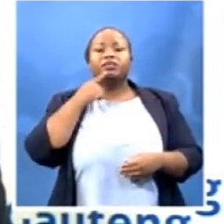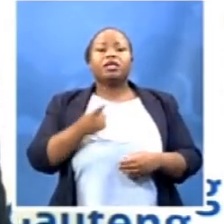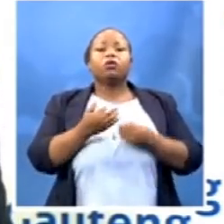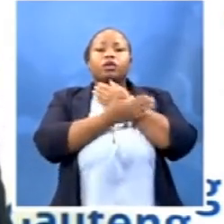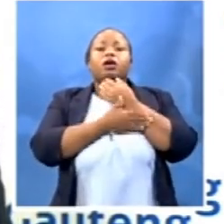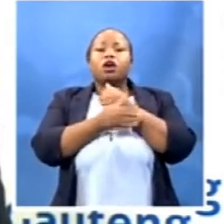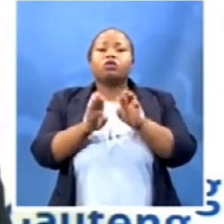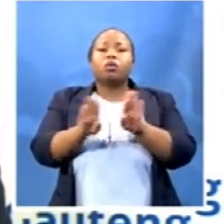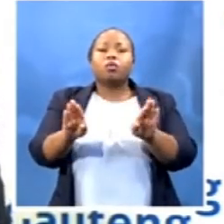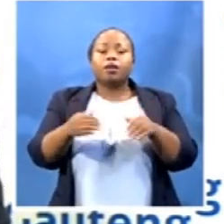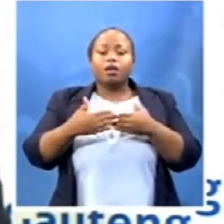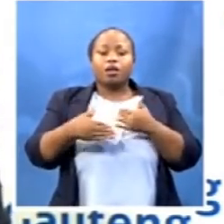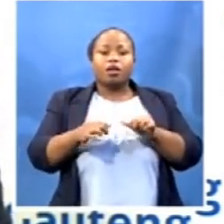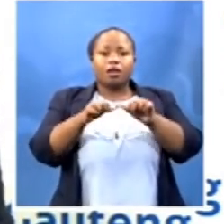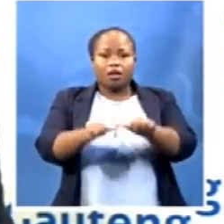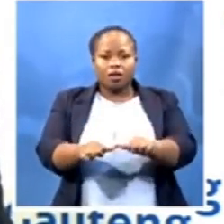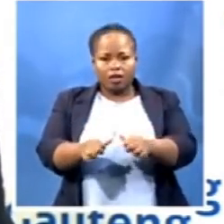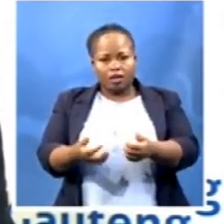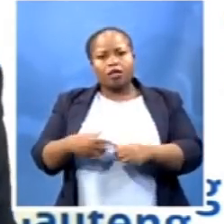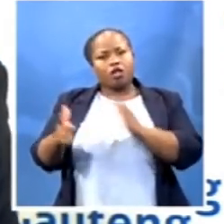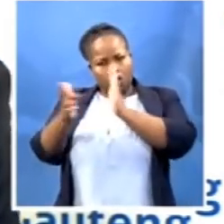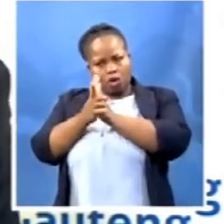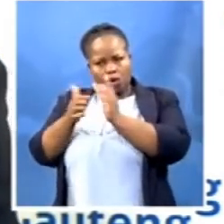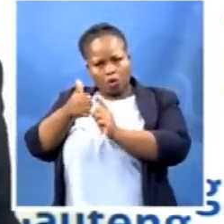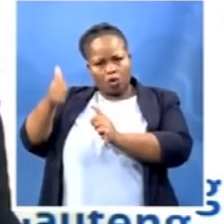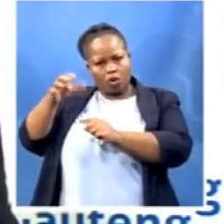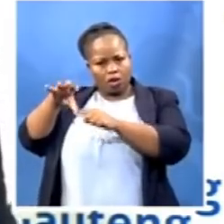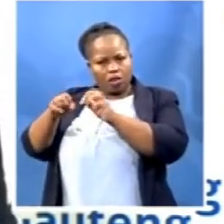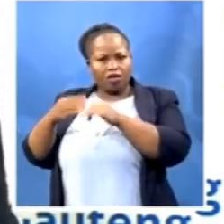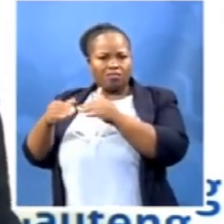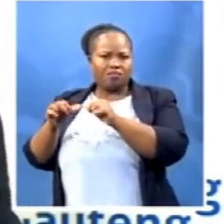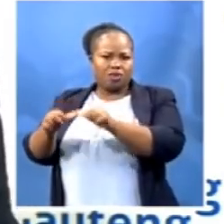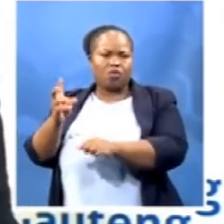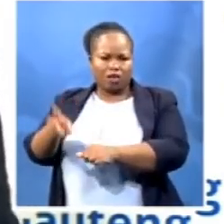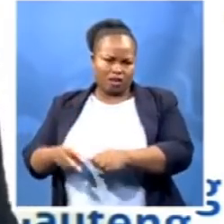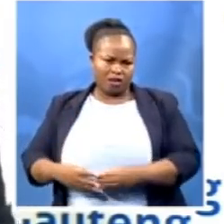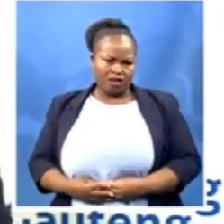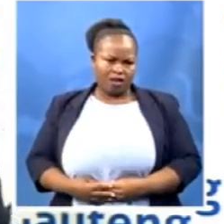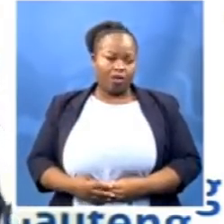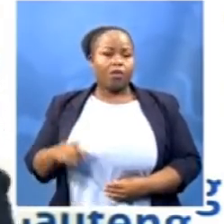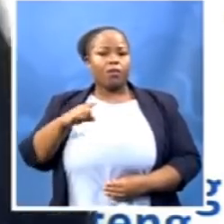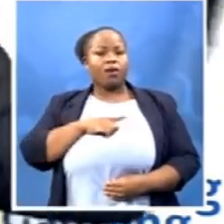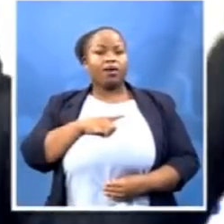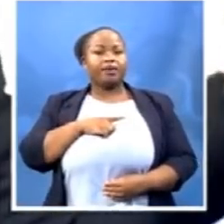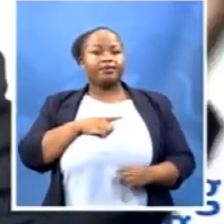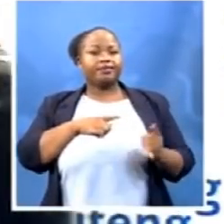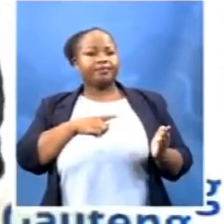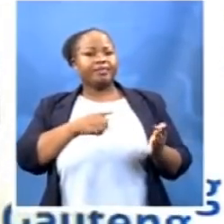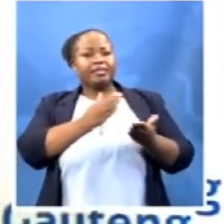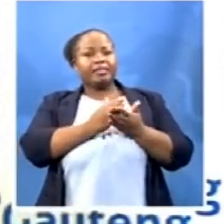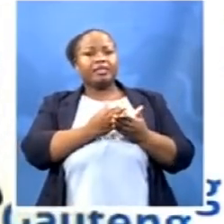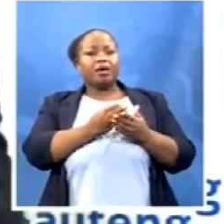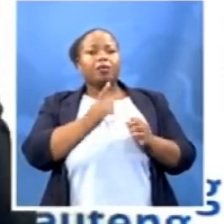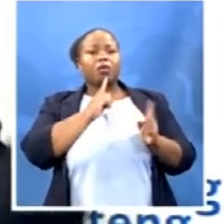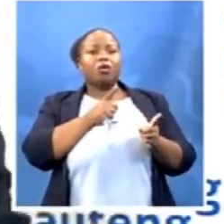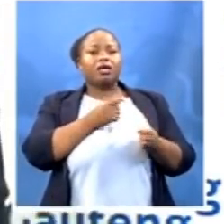the law, because there's court orders we have before the